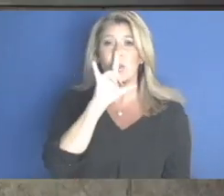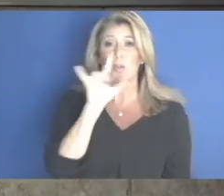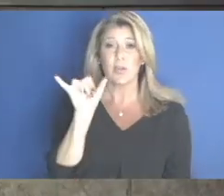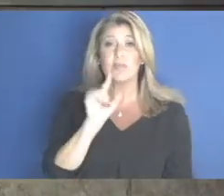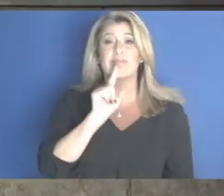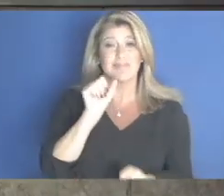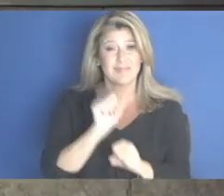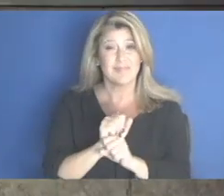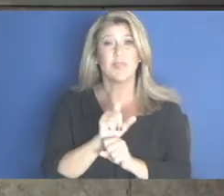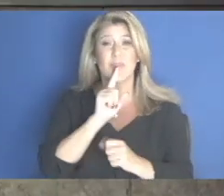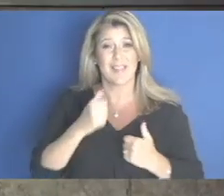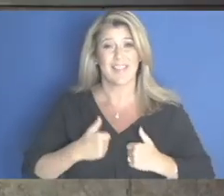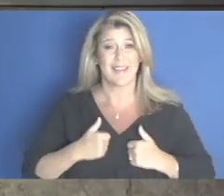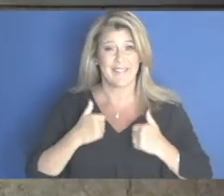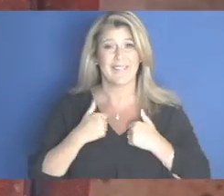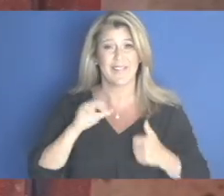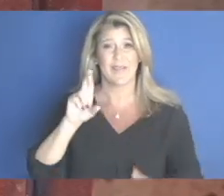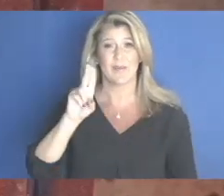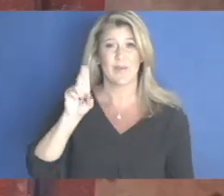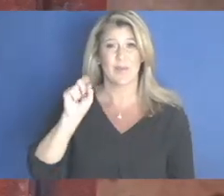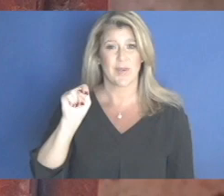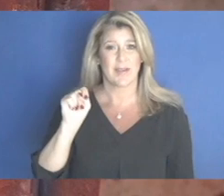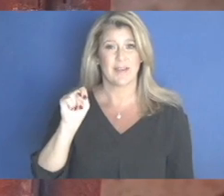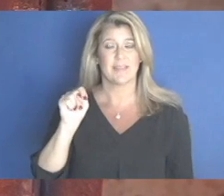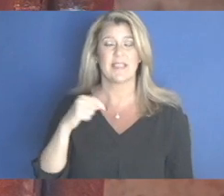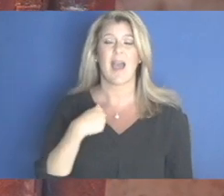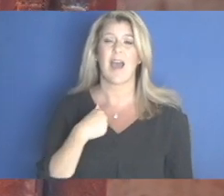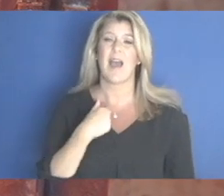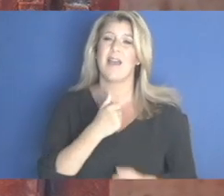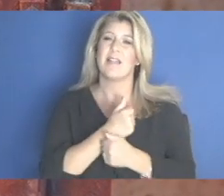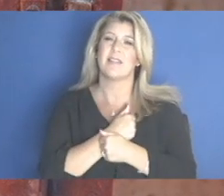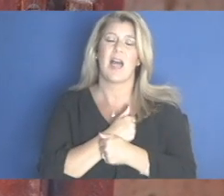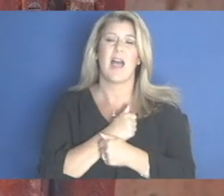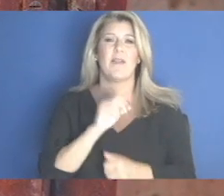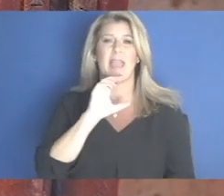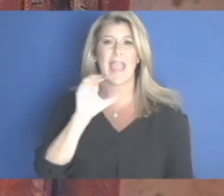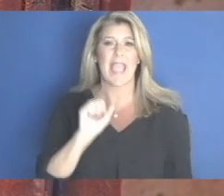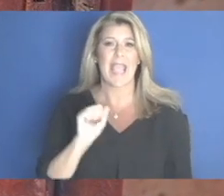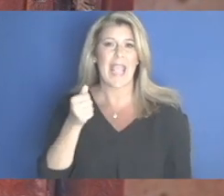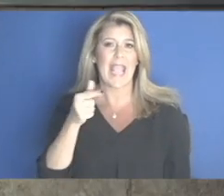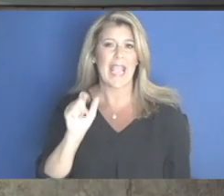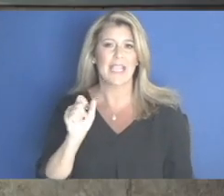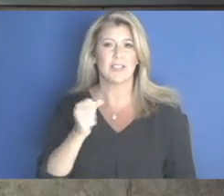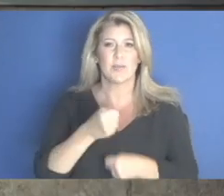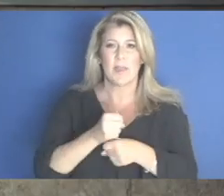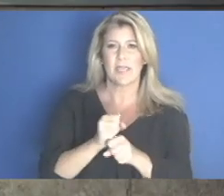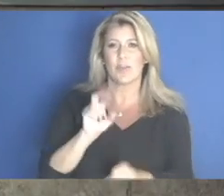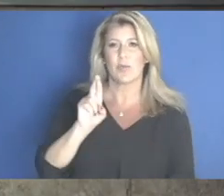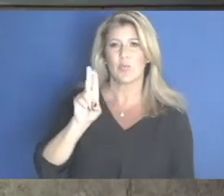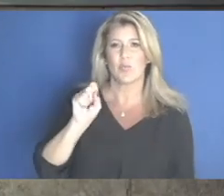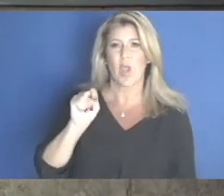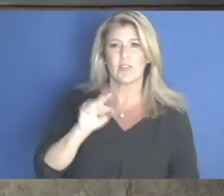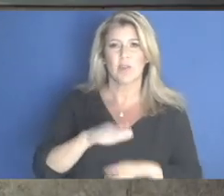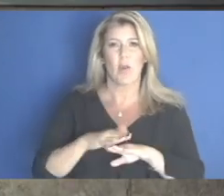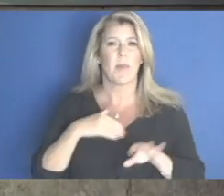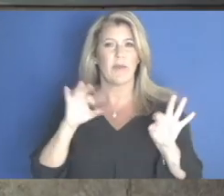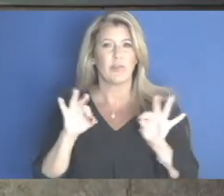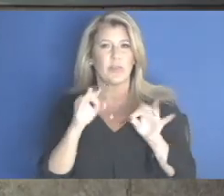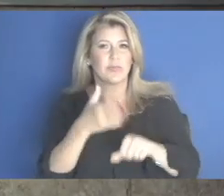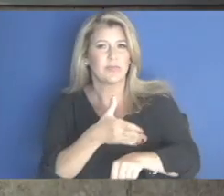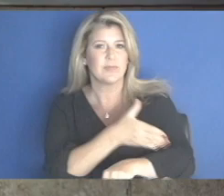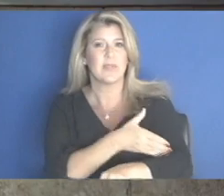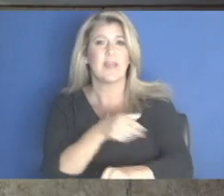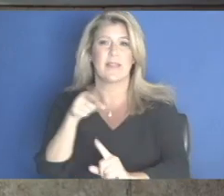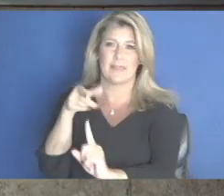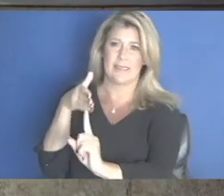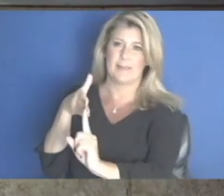It looks very realistic. I personally love aging and creating rust, and this